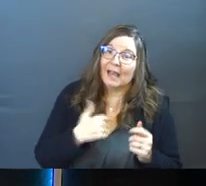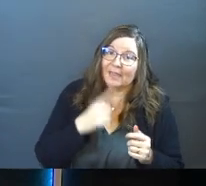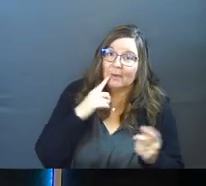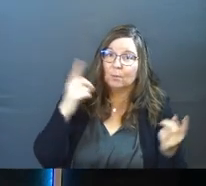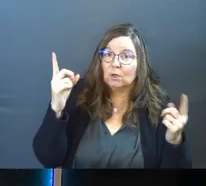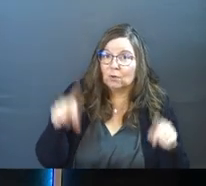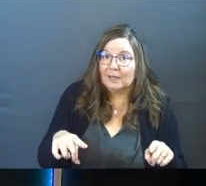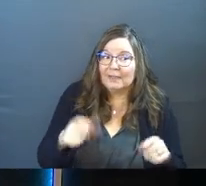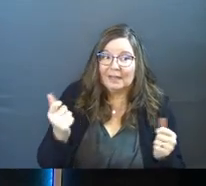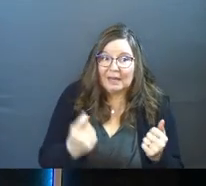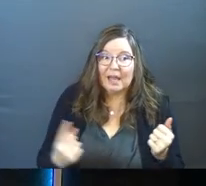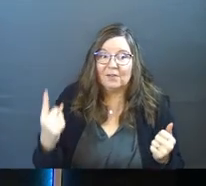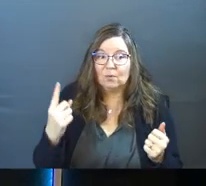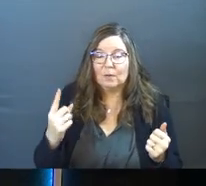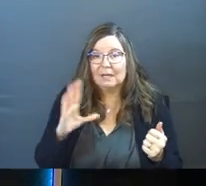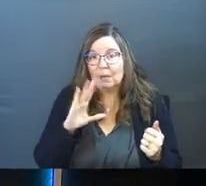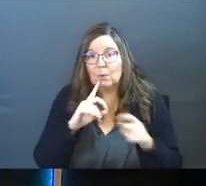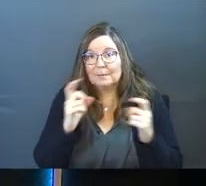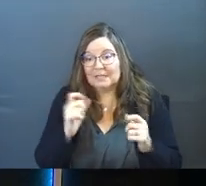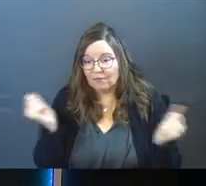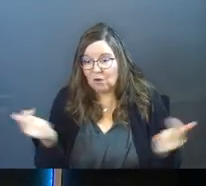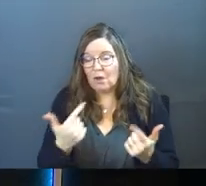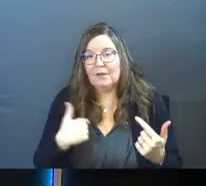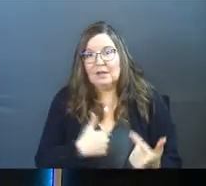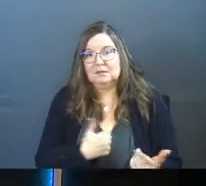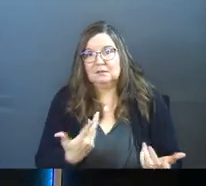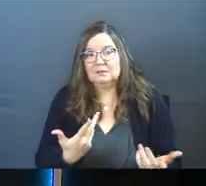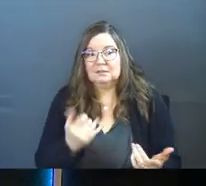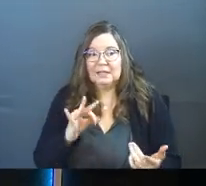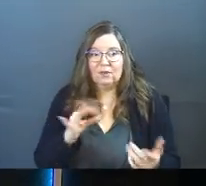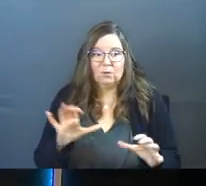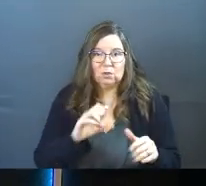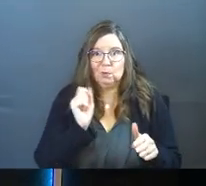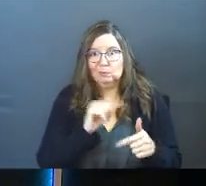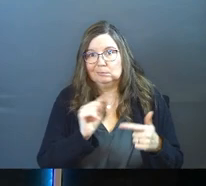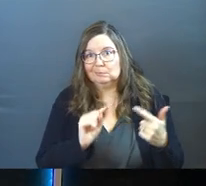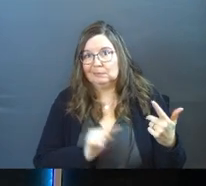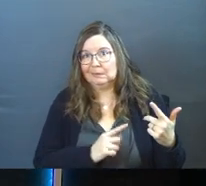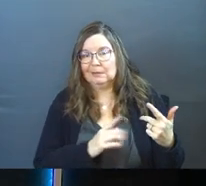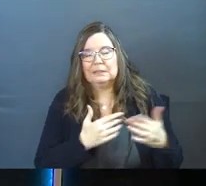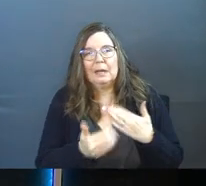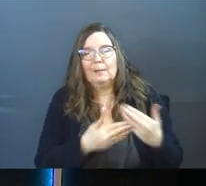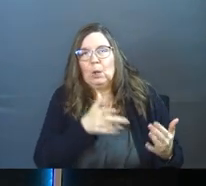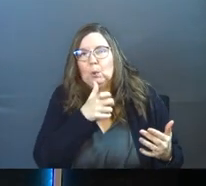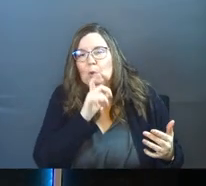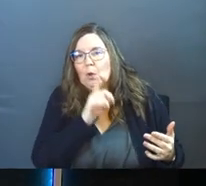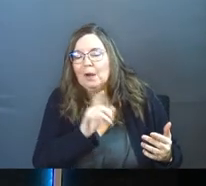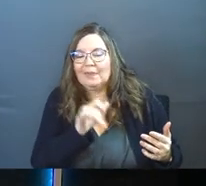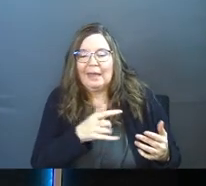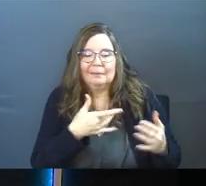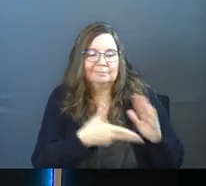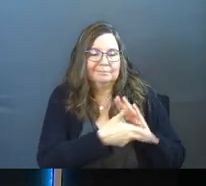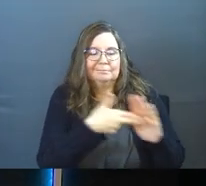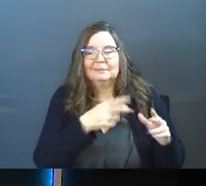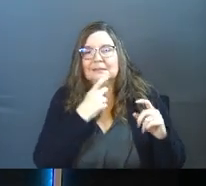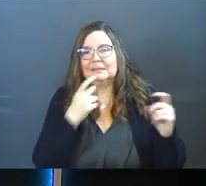we can agree upon that everybody, it's going to be a sin for all of us. If we do these certain things, it doesn't matter who you are, that sin, it's going to create distance between God